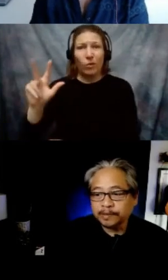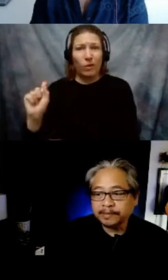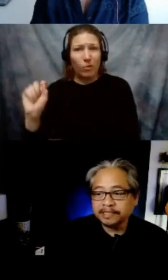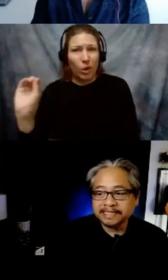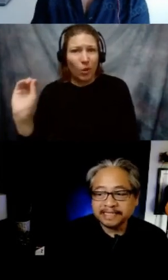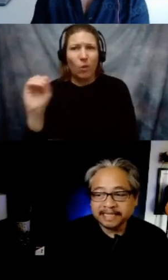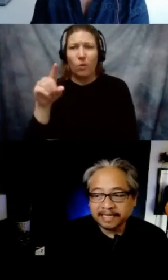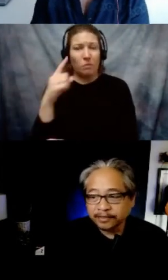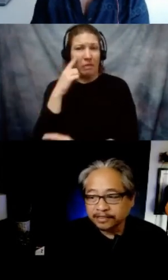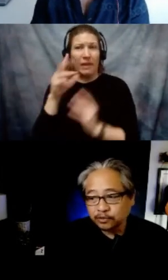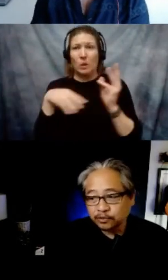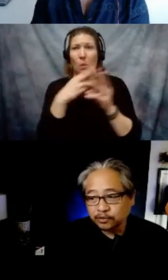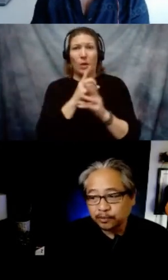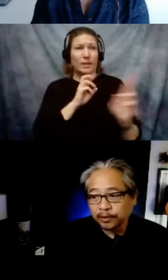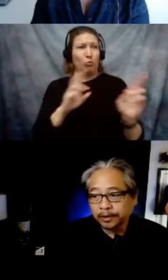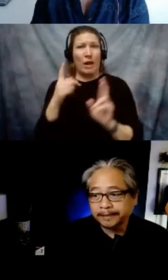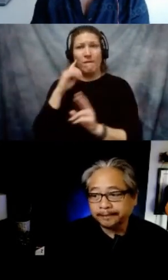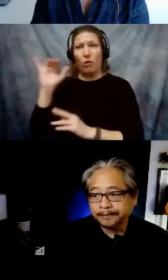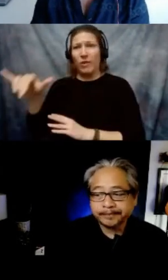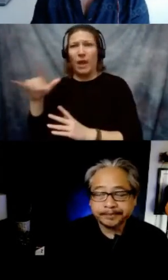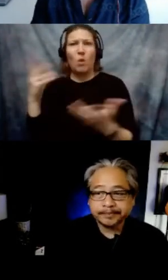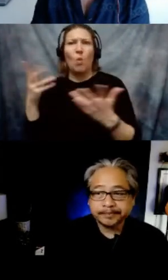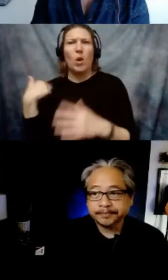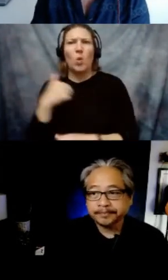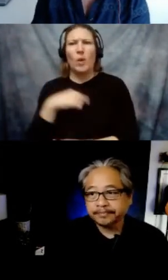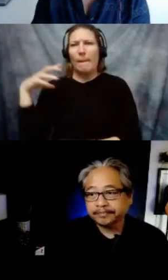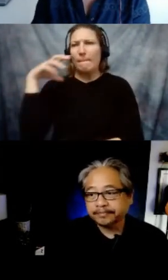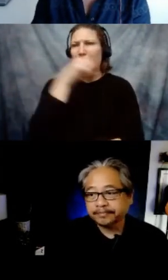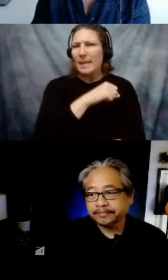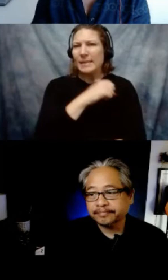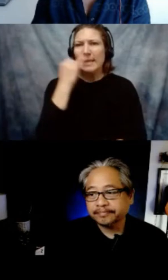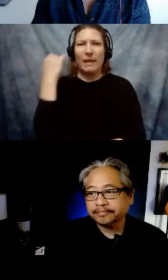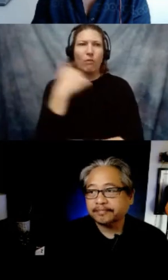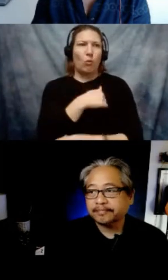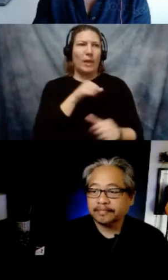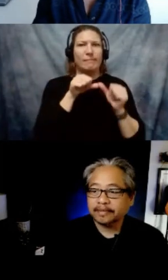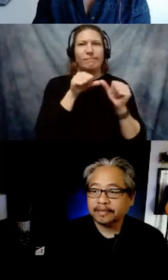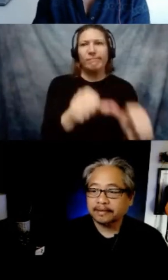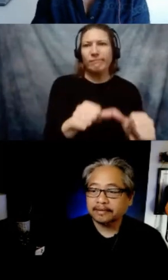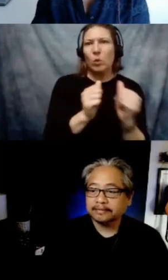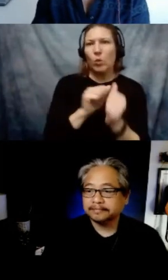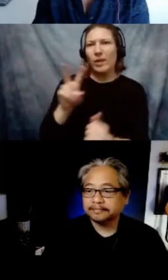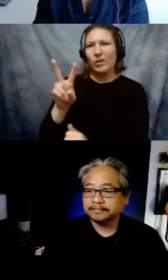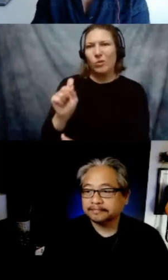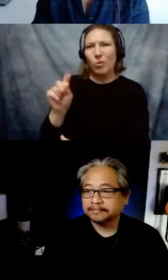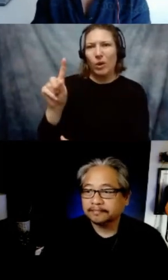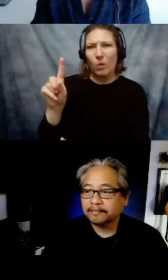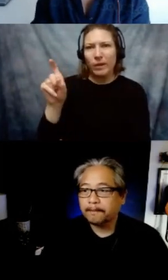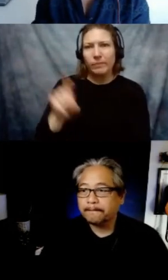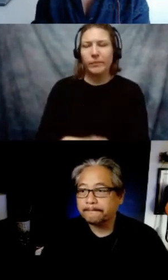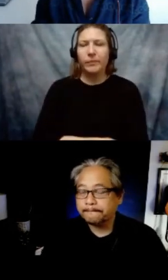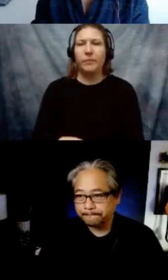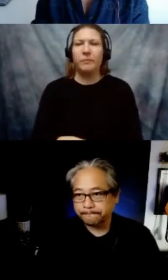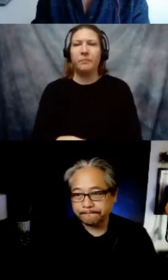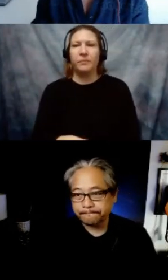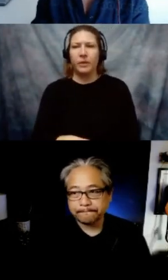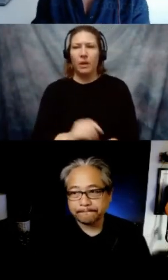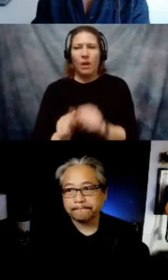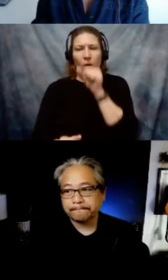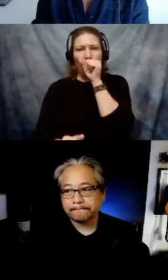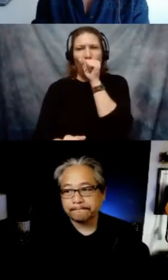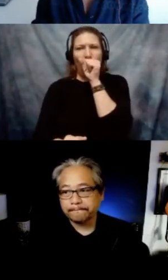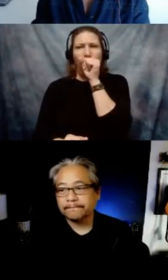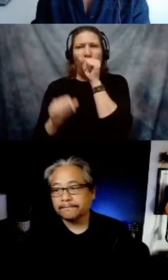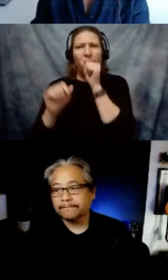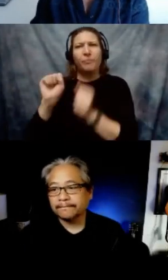that the great thing about WCAG is that it does develop in line with technology. So I